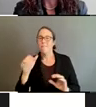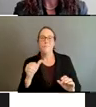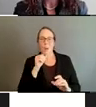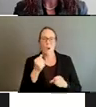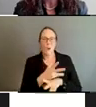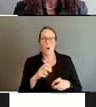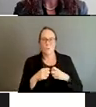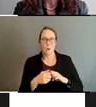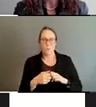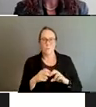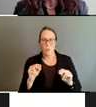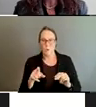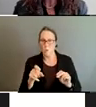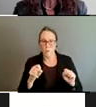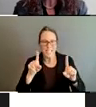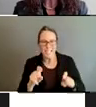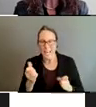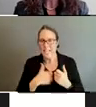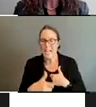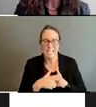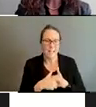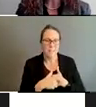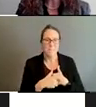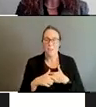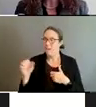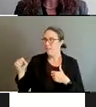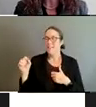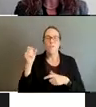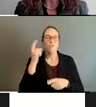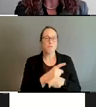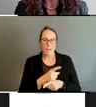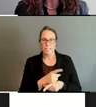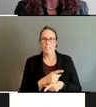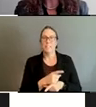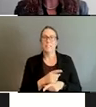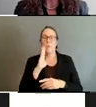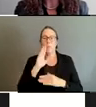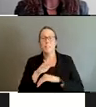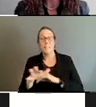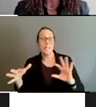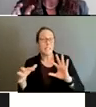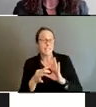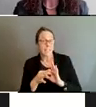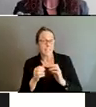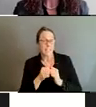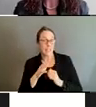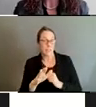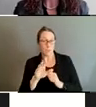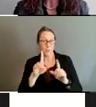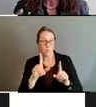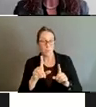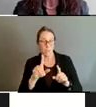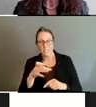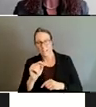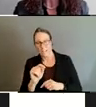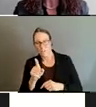It won't cause any problems. So you can like test anytime. Yes, ma'am. Because it'll send you a link in your text that you can click